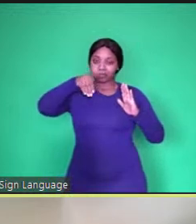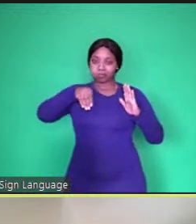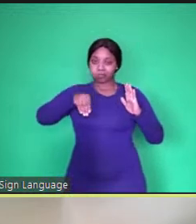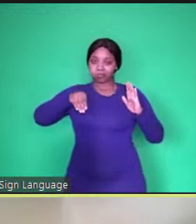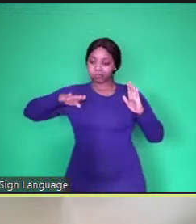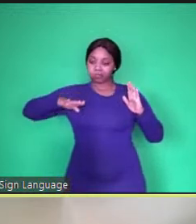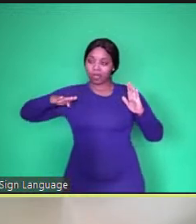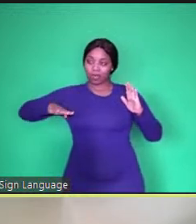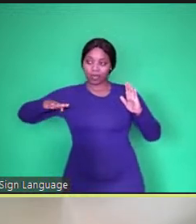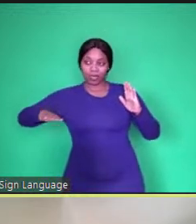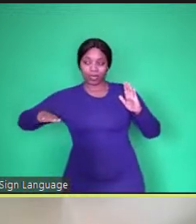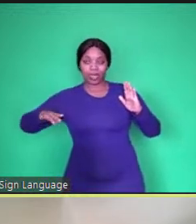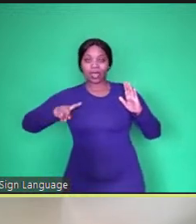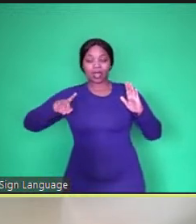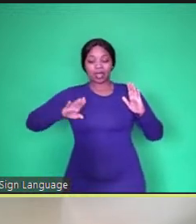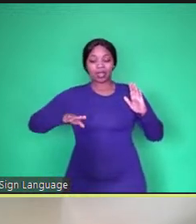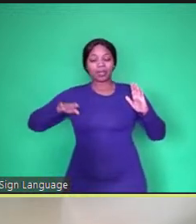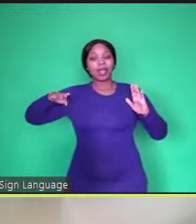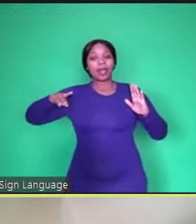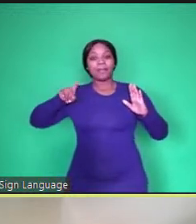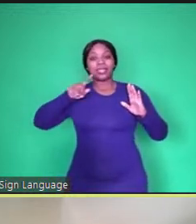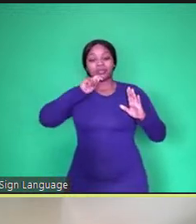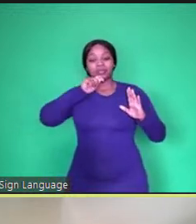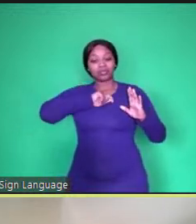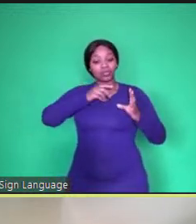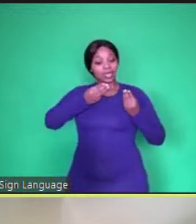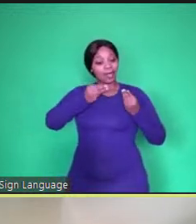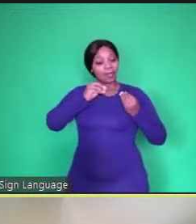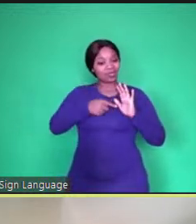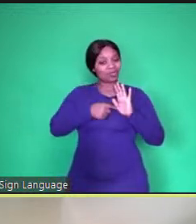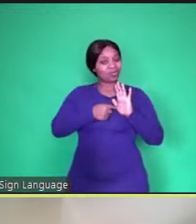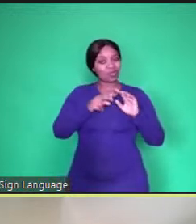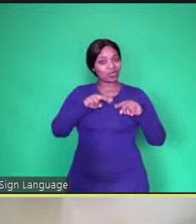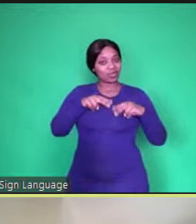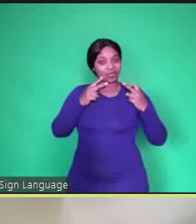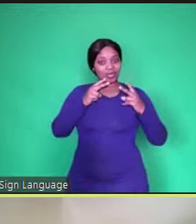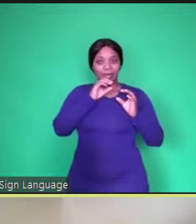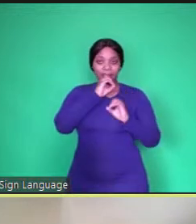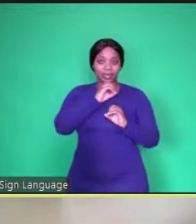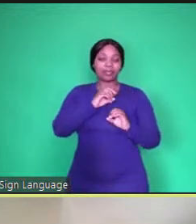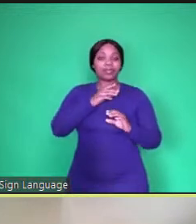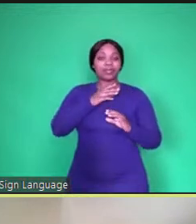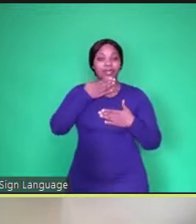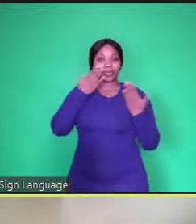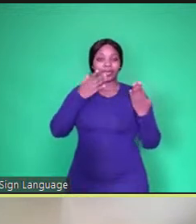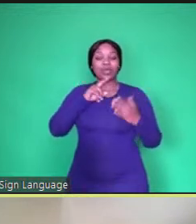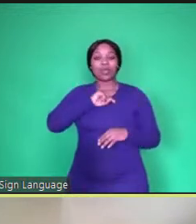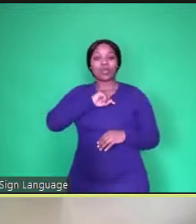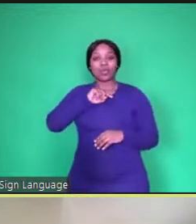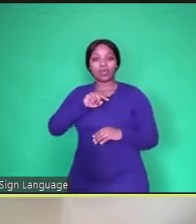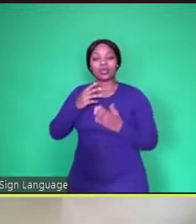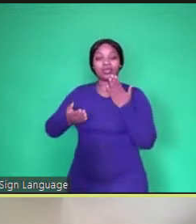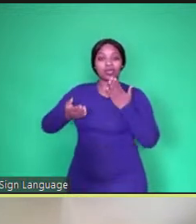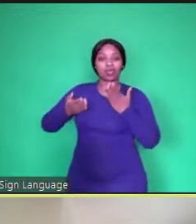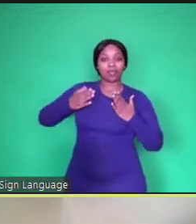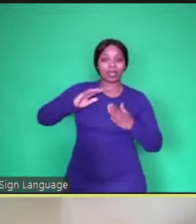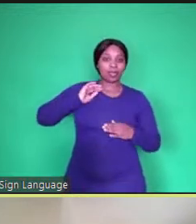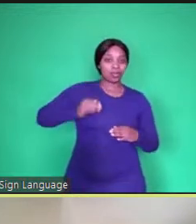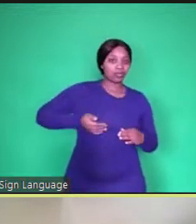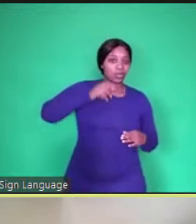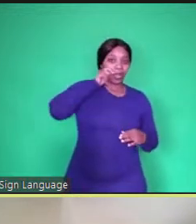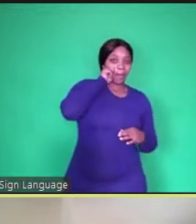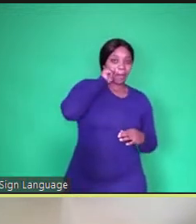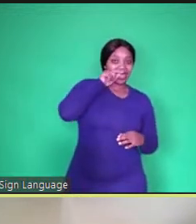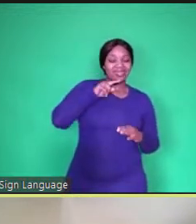these variations do not show any kind of differences when measured and compared by sex and then educational level,